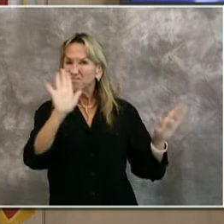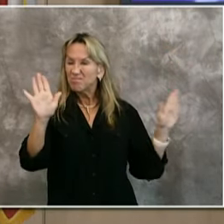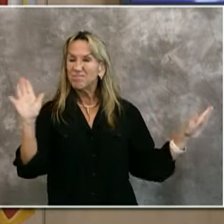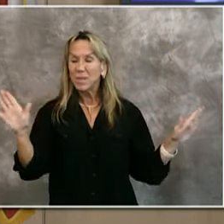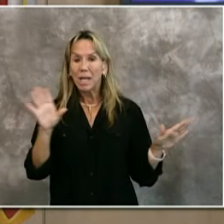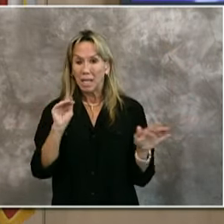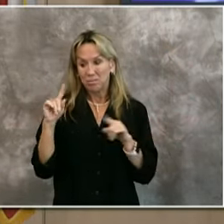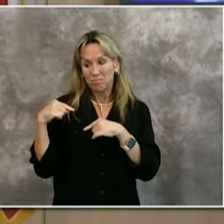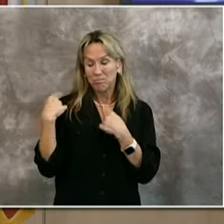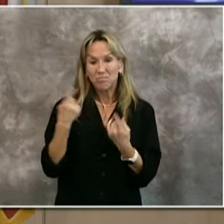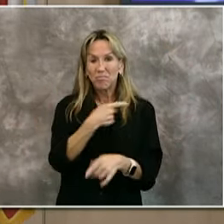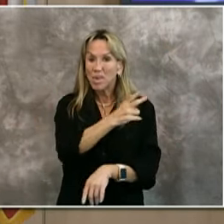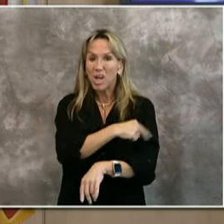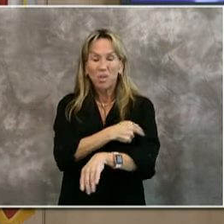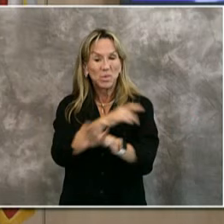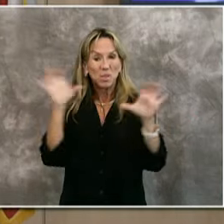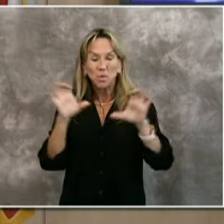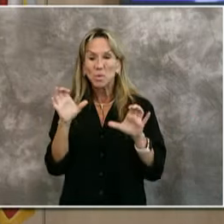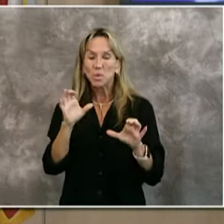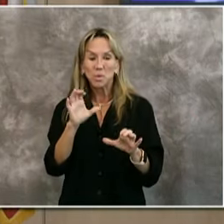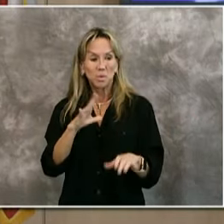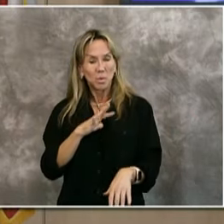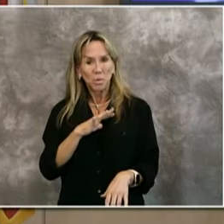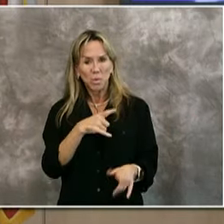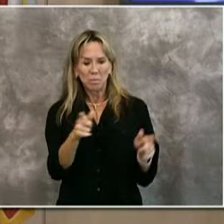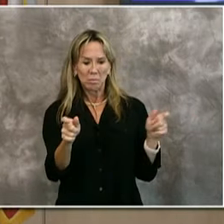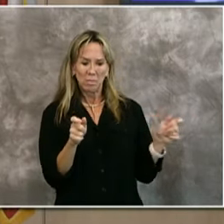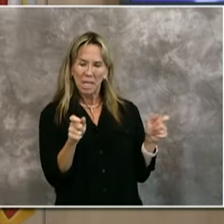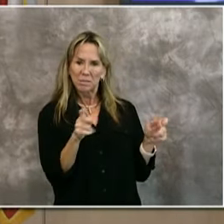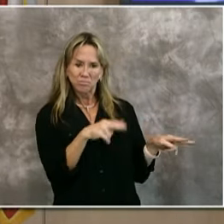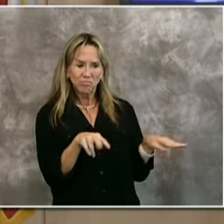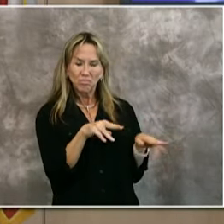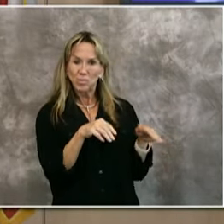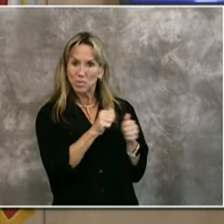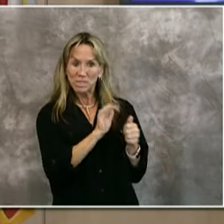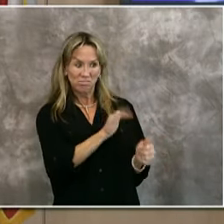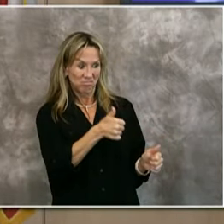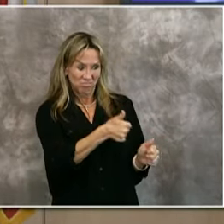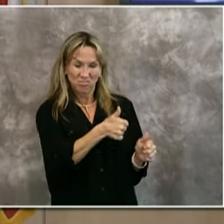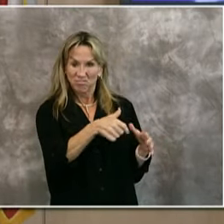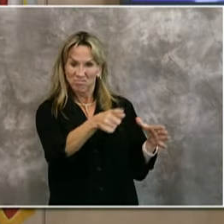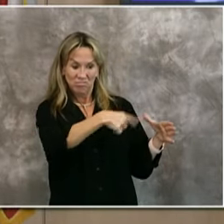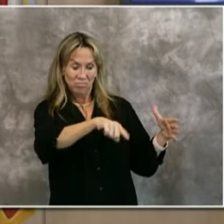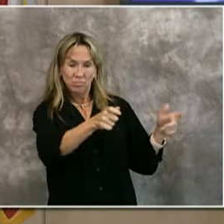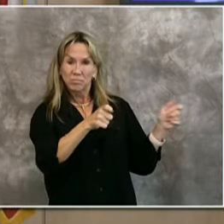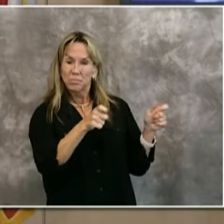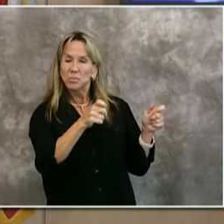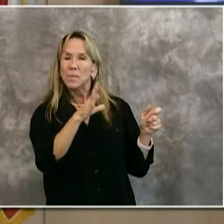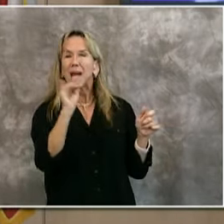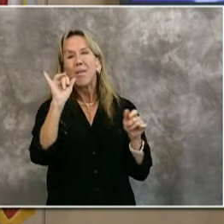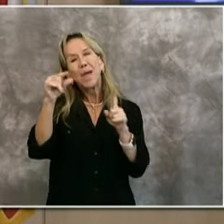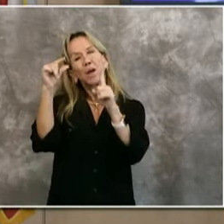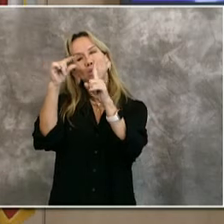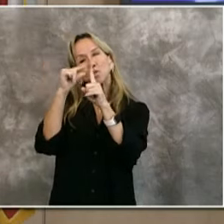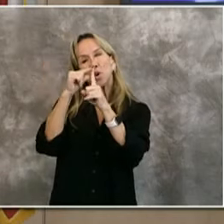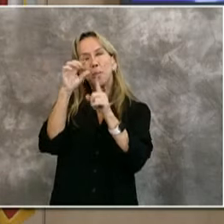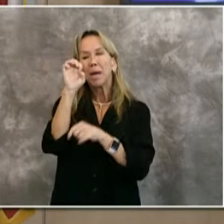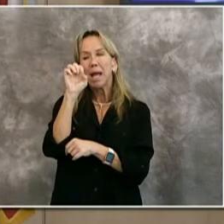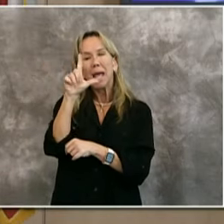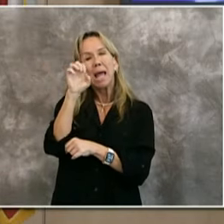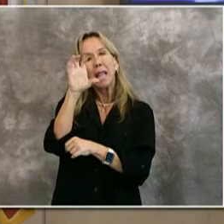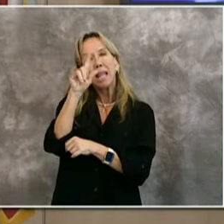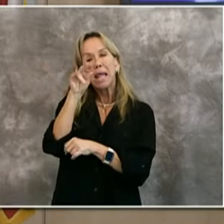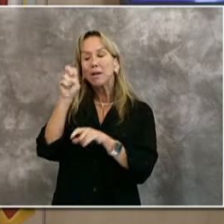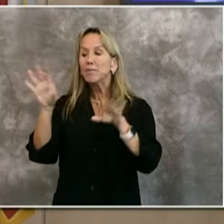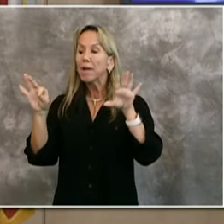this with themselves. And the term elective surgery, again, is a little